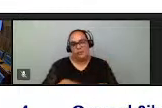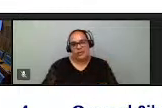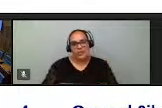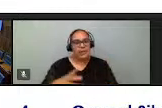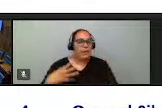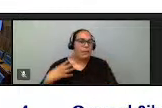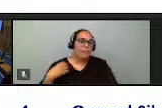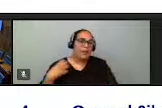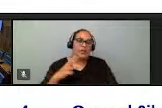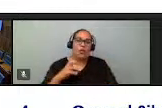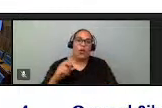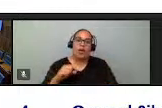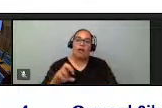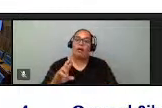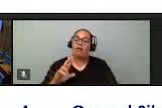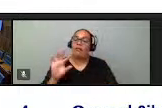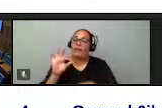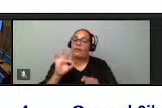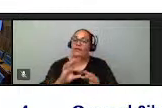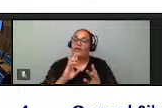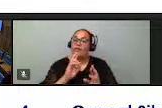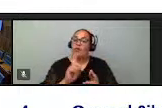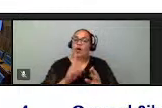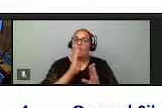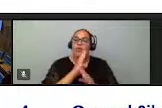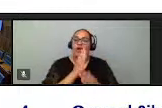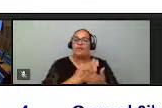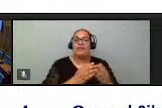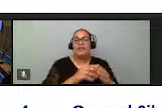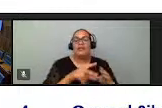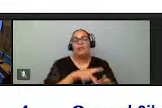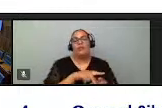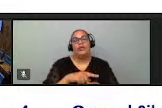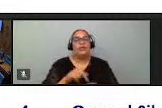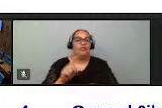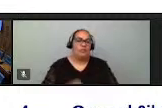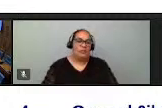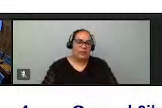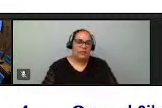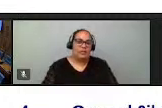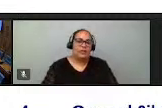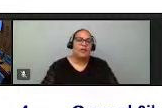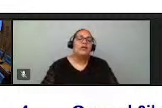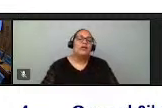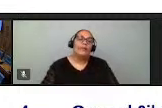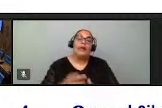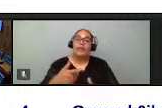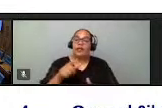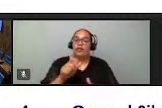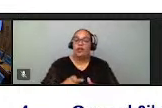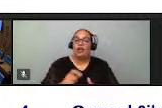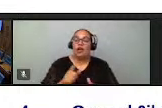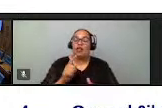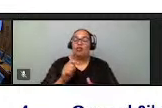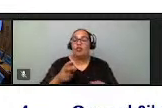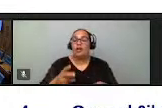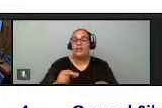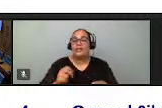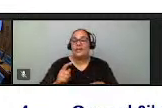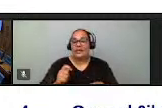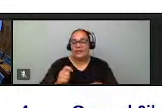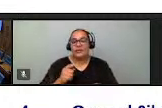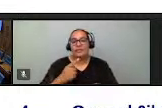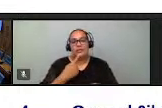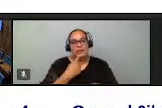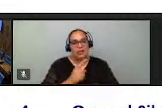Minister Winger specifically refers to private sector participation and the chair of transnet